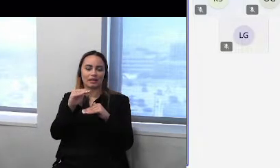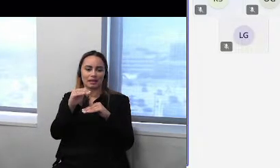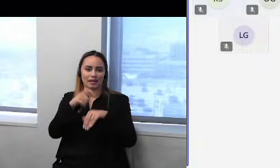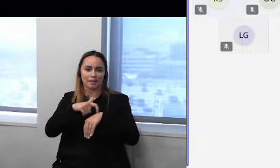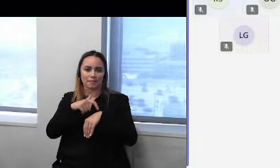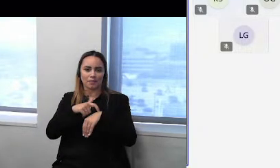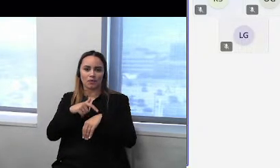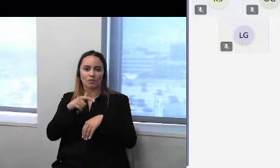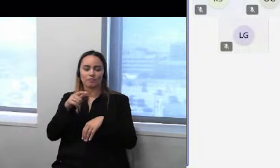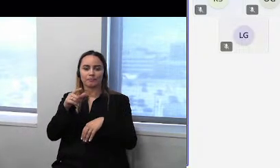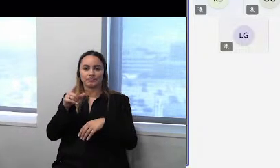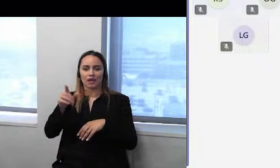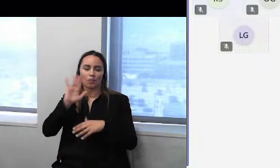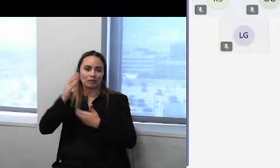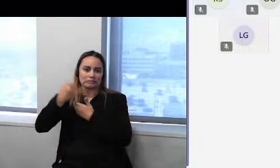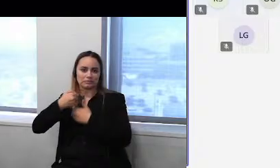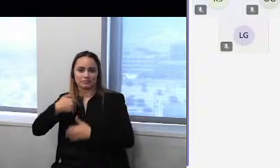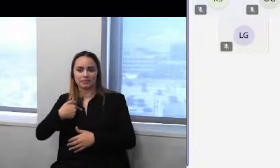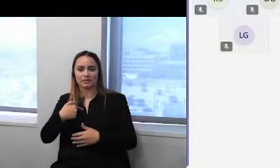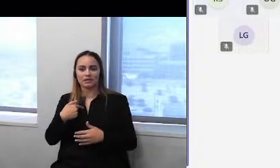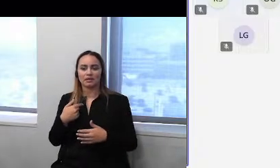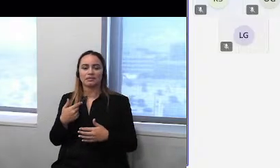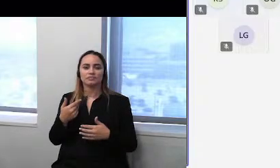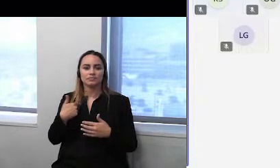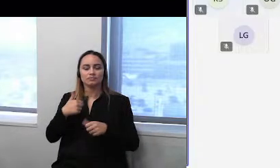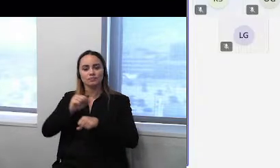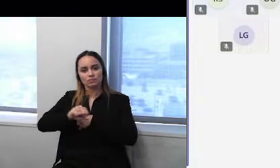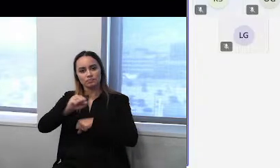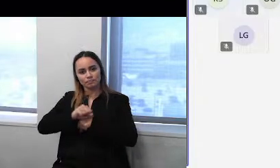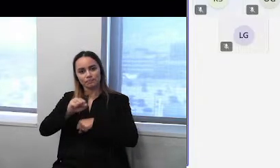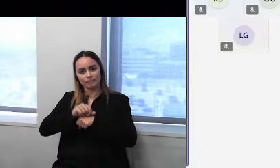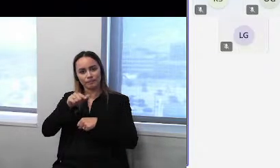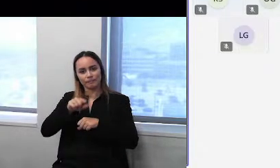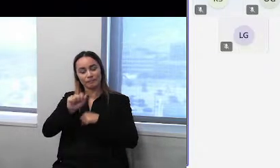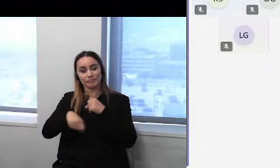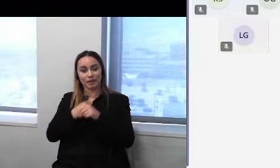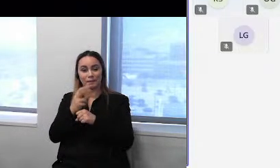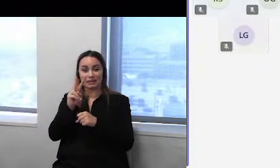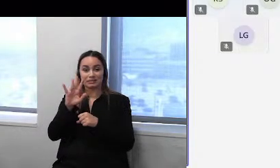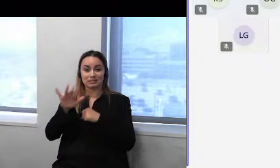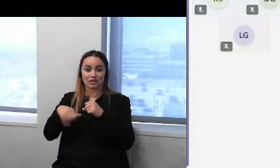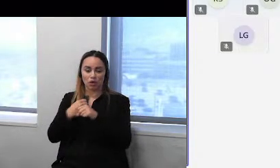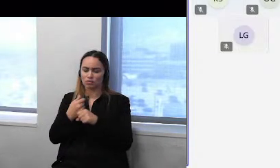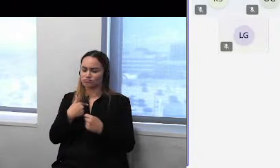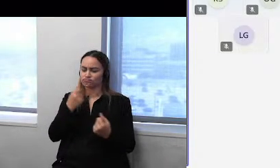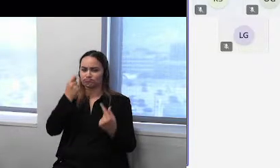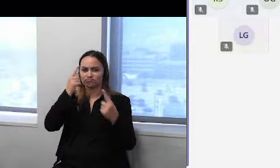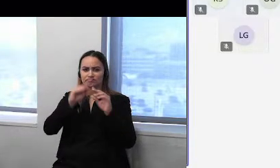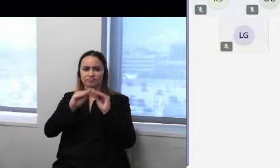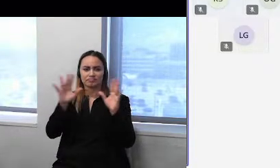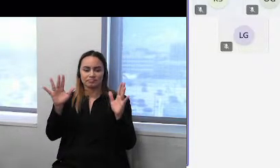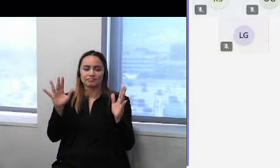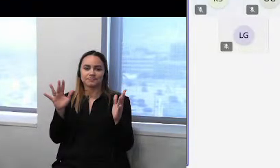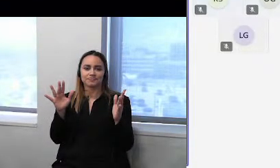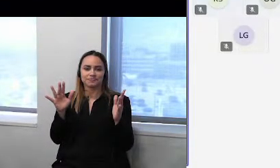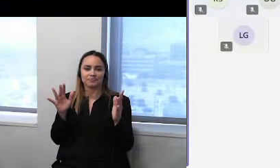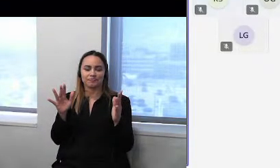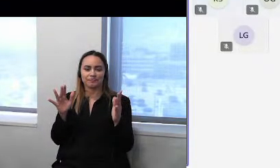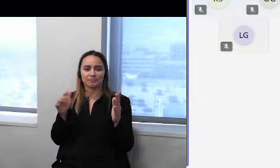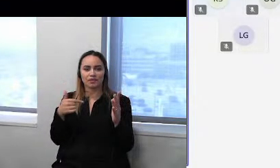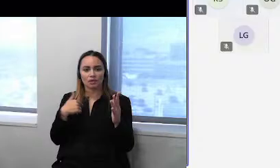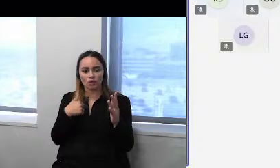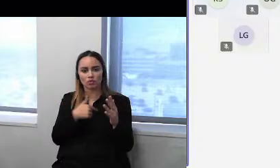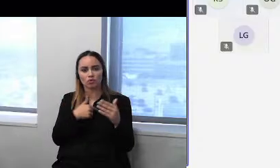what PREPA is. Okay, understand. Because I've been dealing with it for 25 years. Right. Okay, I know a little bit about it. Okay, we have